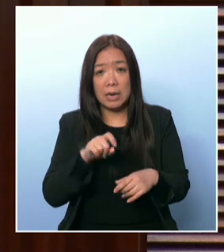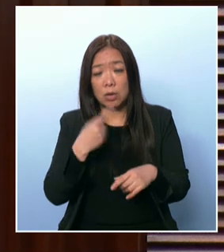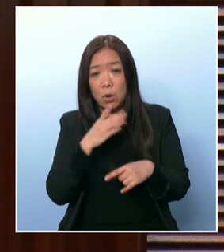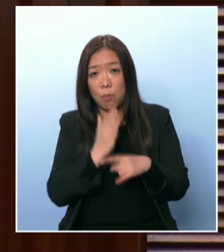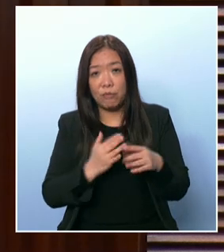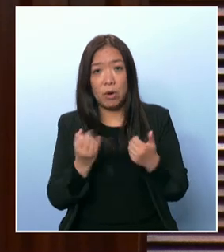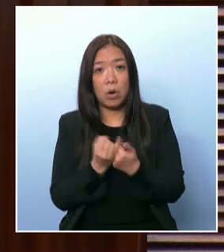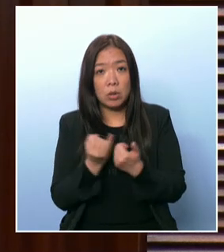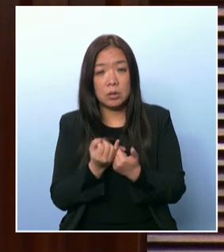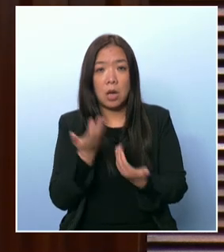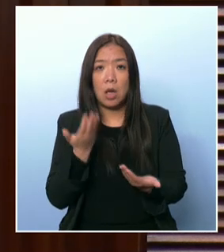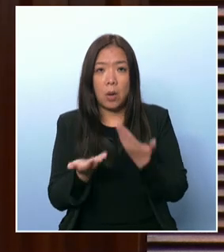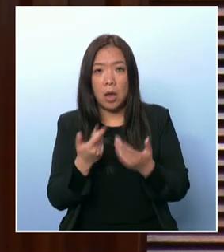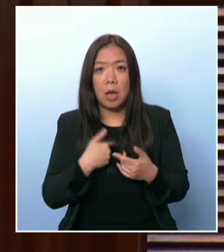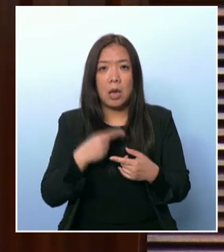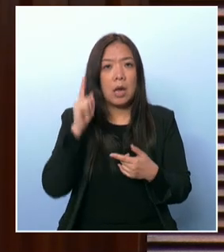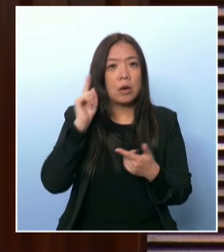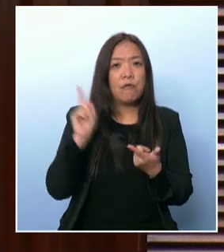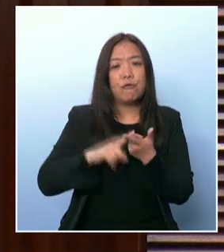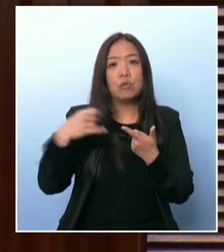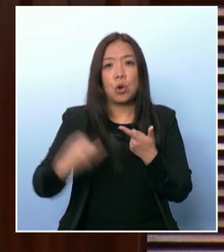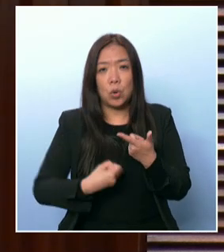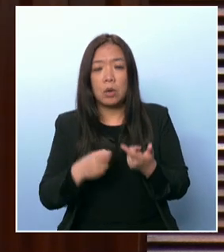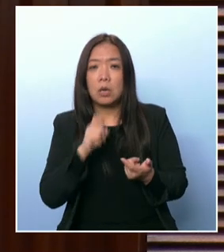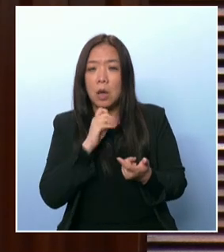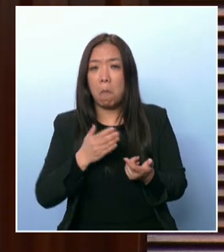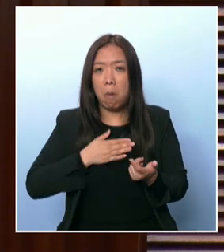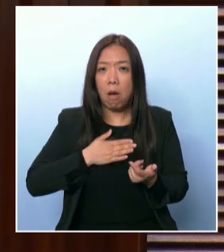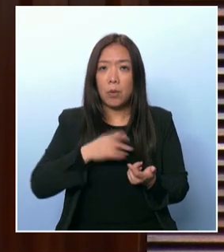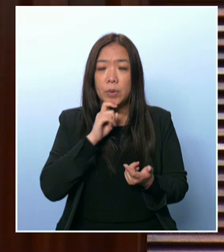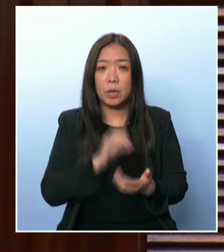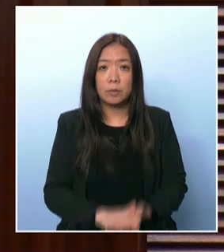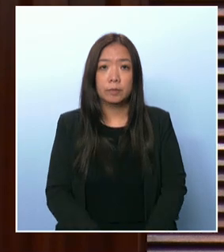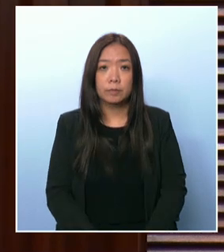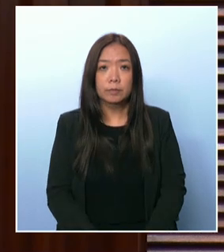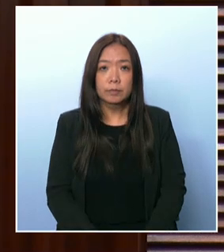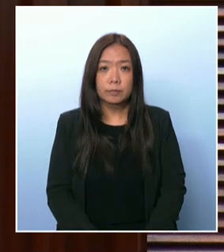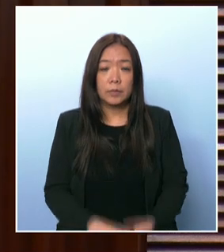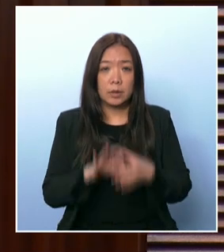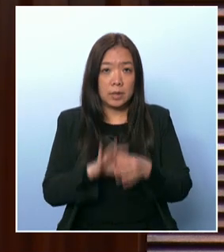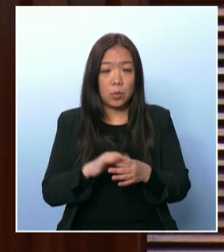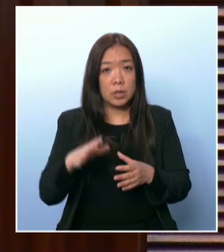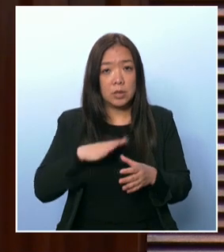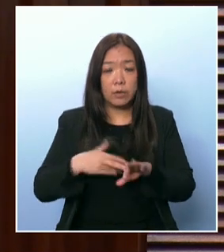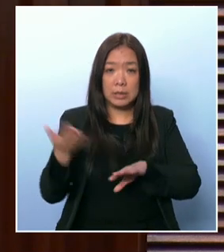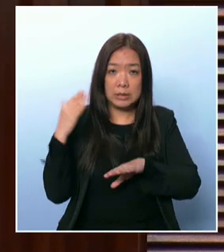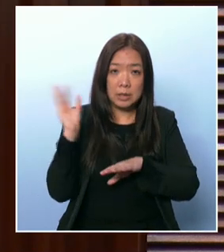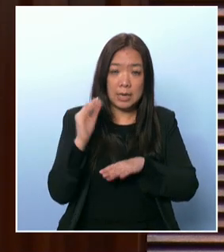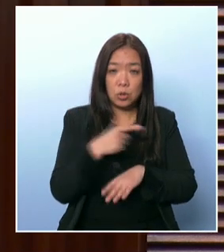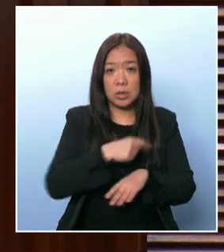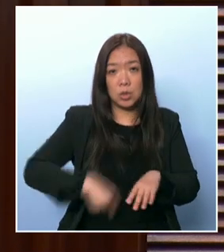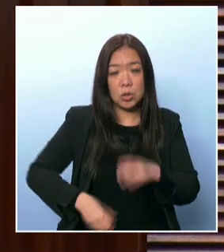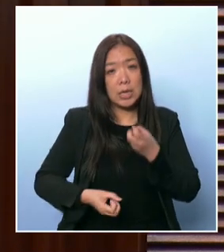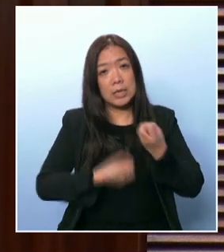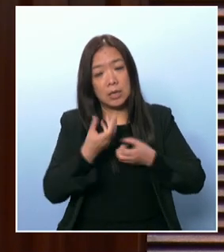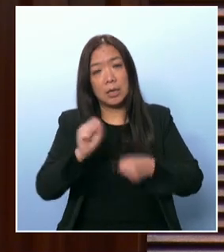DSE examinations, and some students were worried about the possible side effects of vaccination.